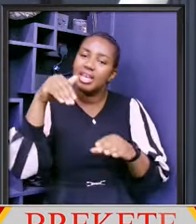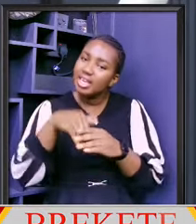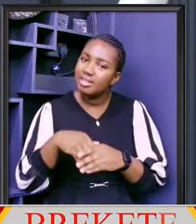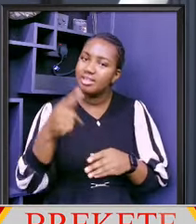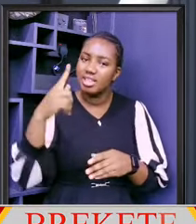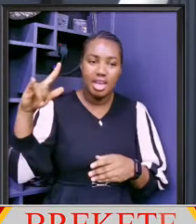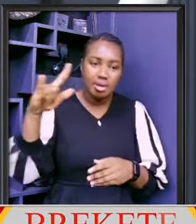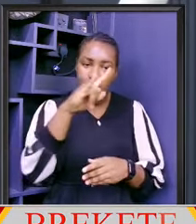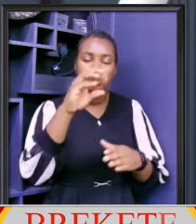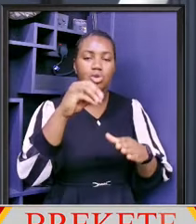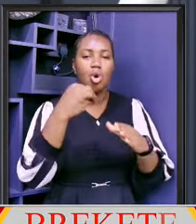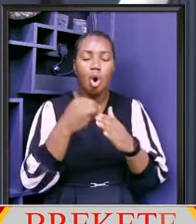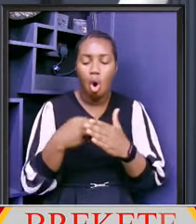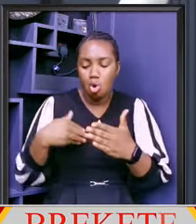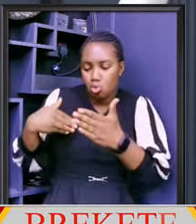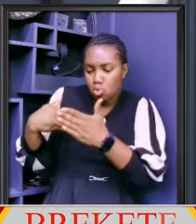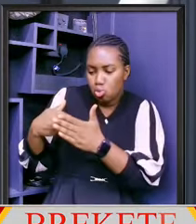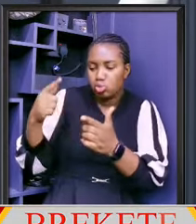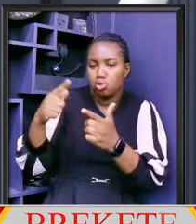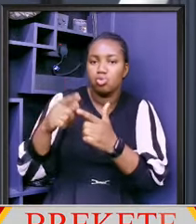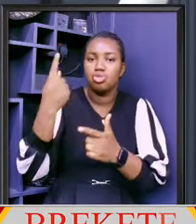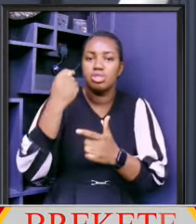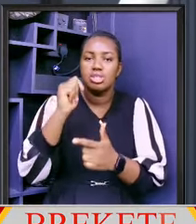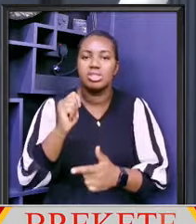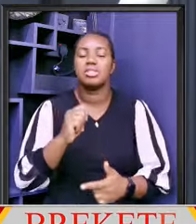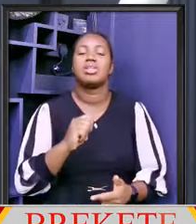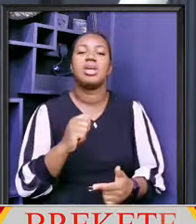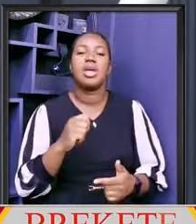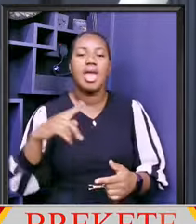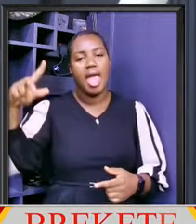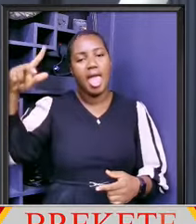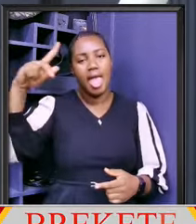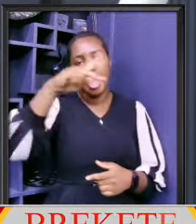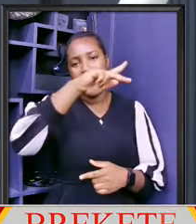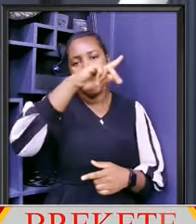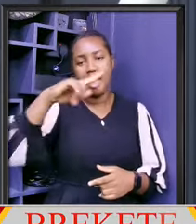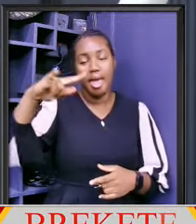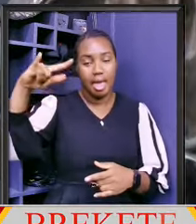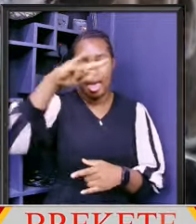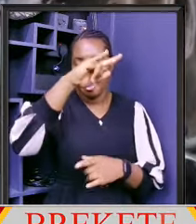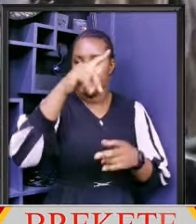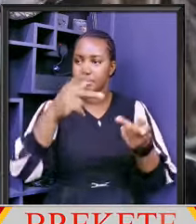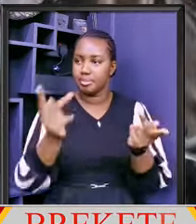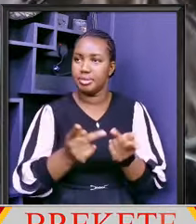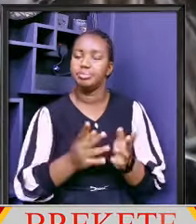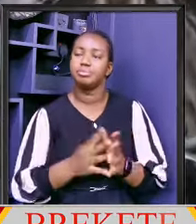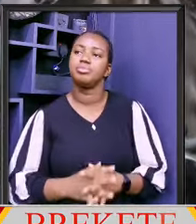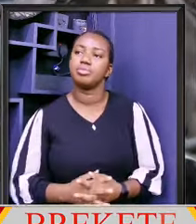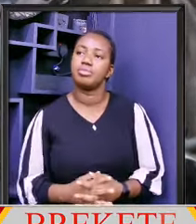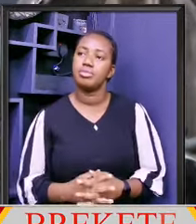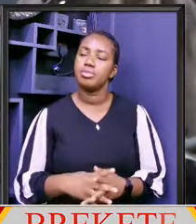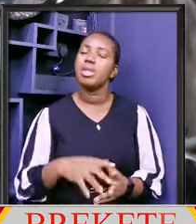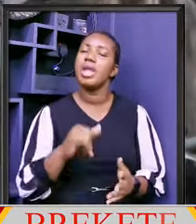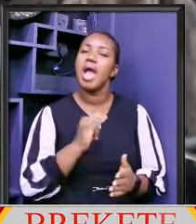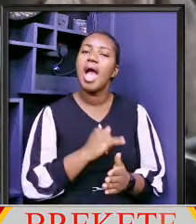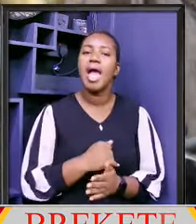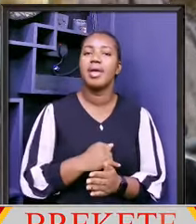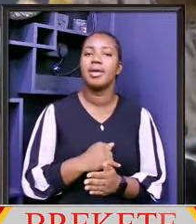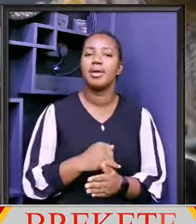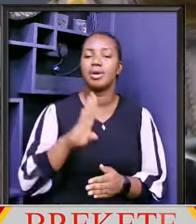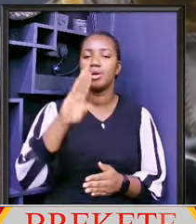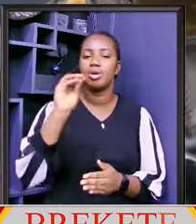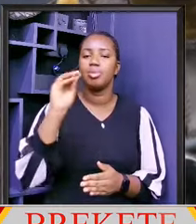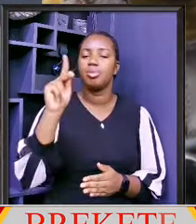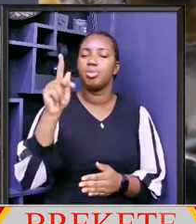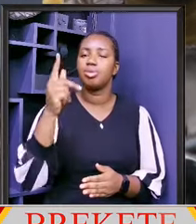land boku, including the ones where they thief from government. Mm. Thank you. Continue, sir. You hear me, sir? Mm. So I now booked the flight.